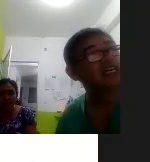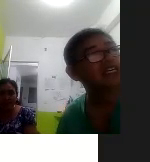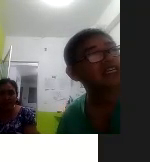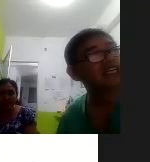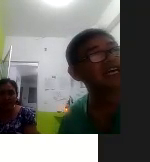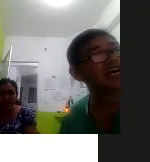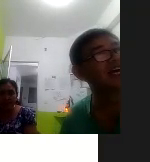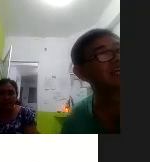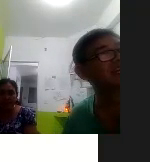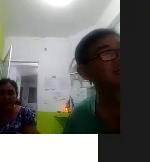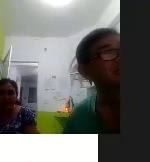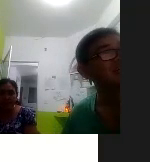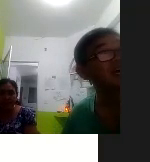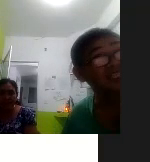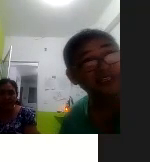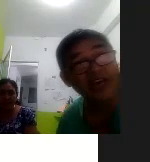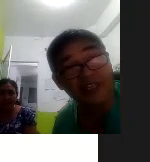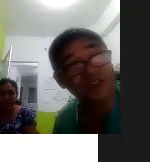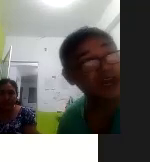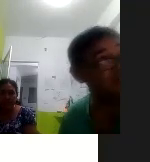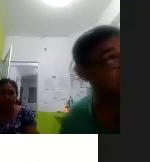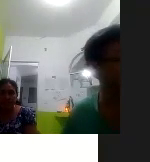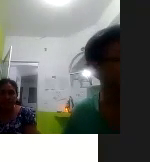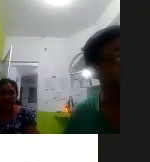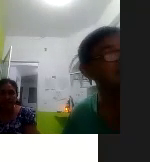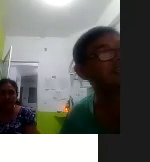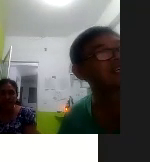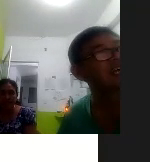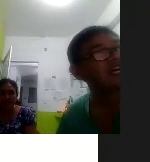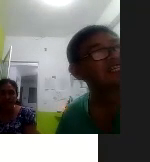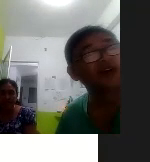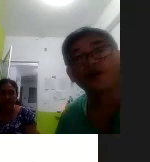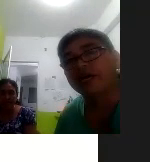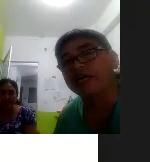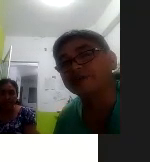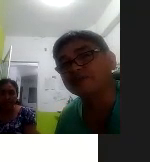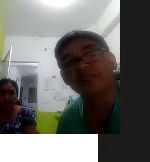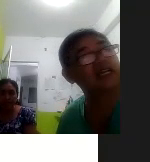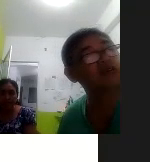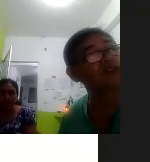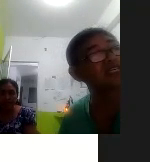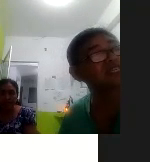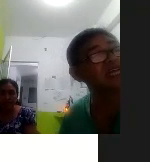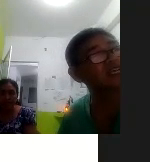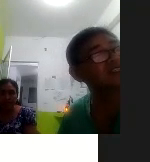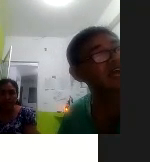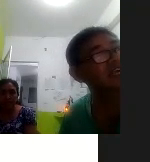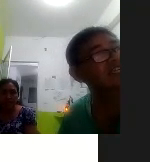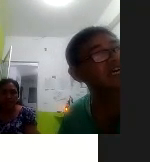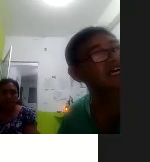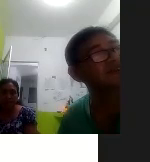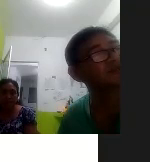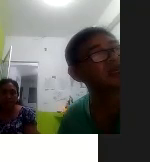Wow. So it's raining so hard here. So Lucy